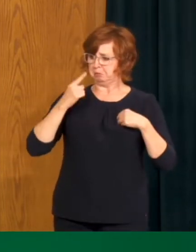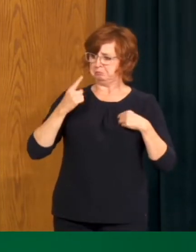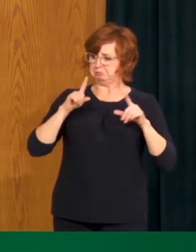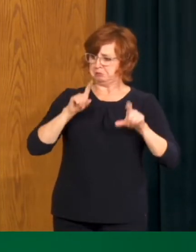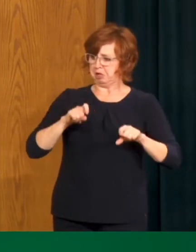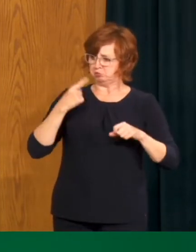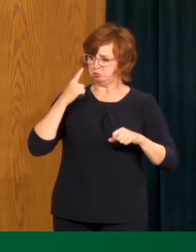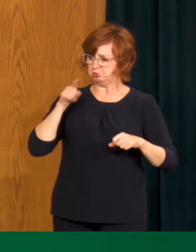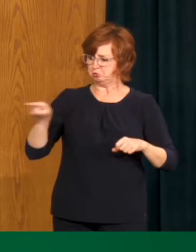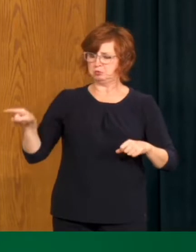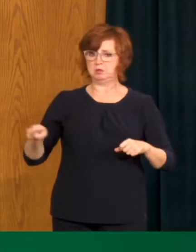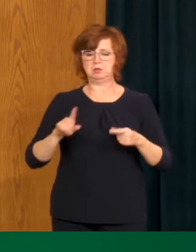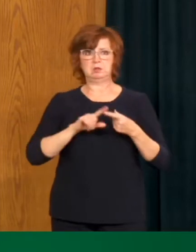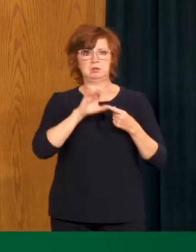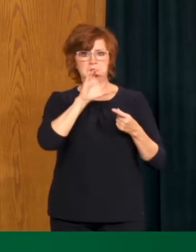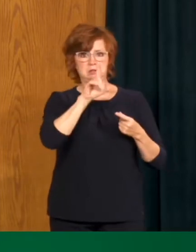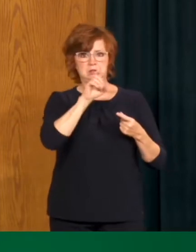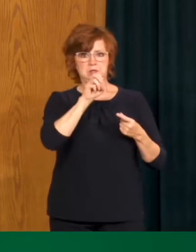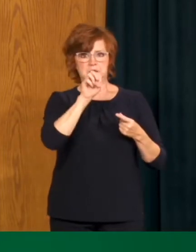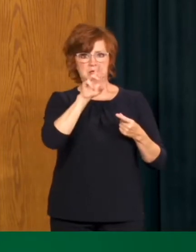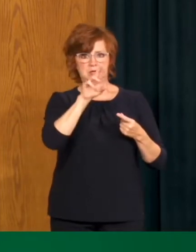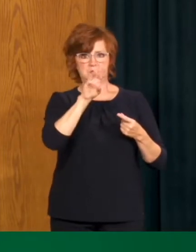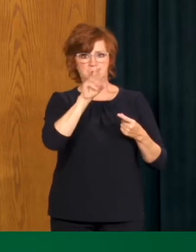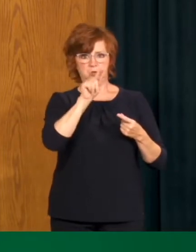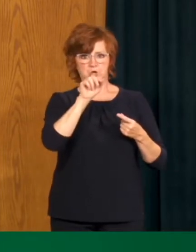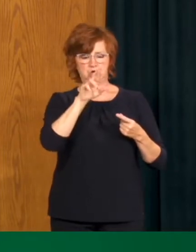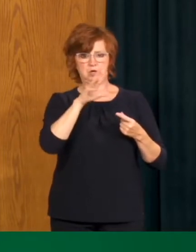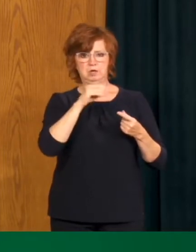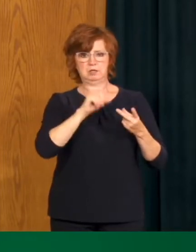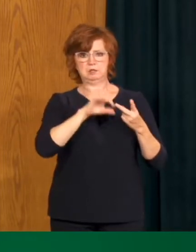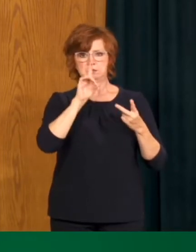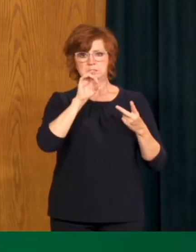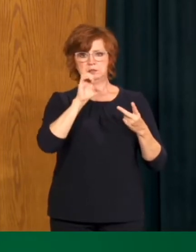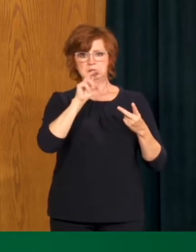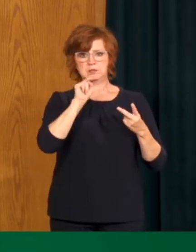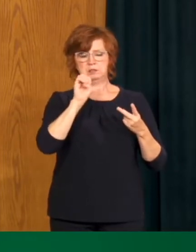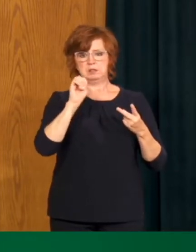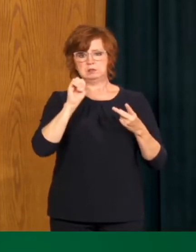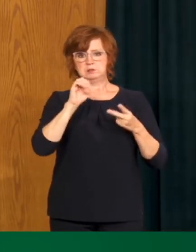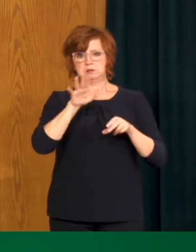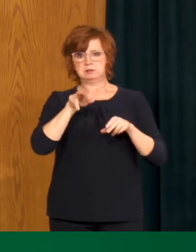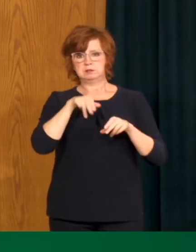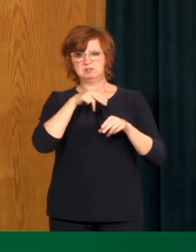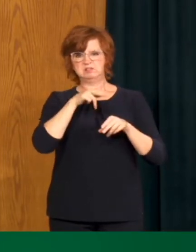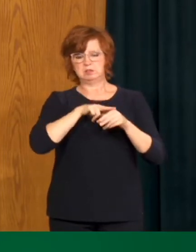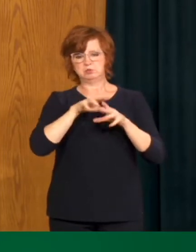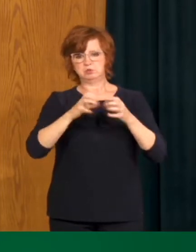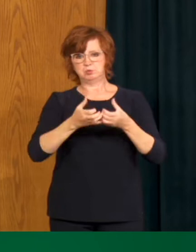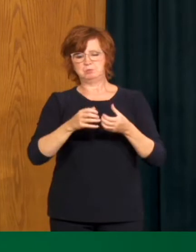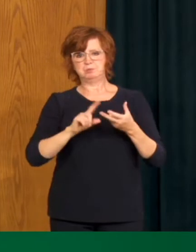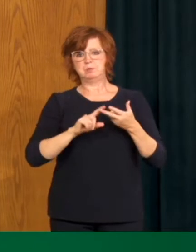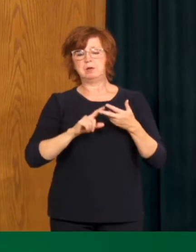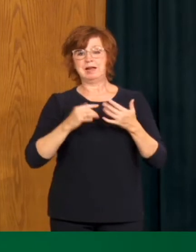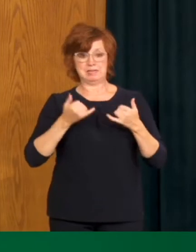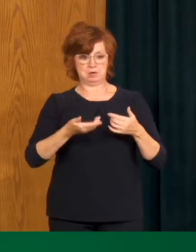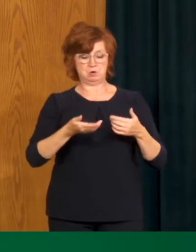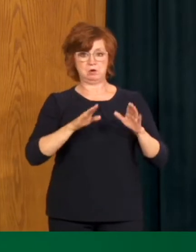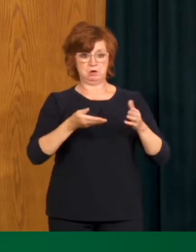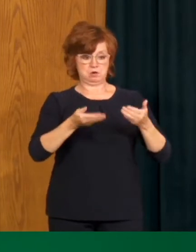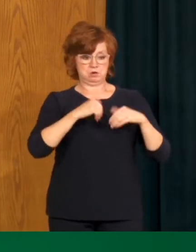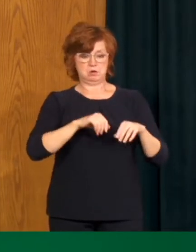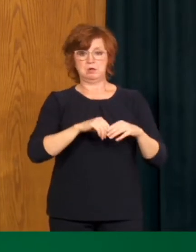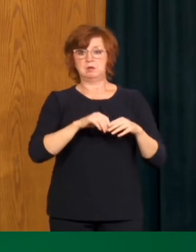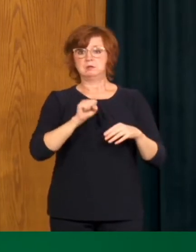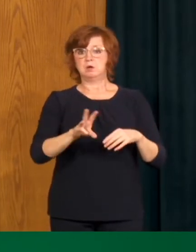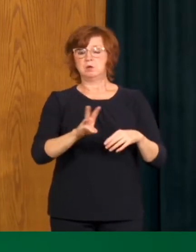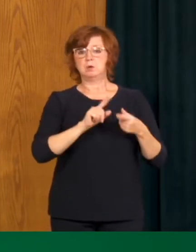But once we are invited onto the colonies and are working with the Hatarian leadership to help support the work that they're doing, it's not just testing